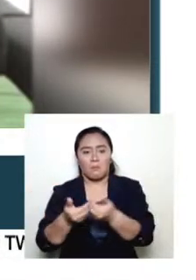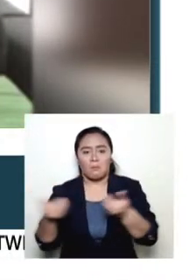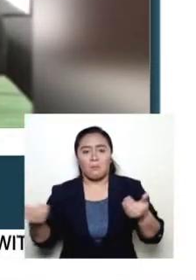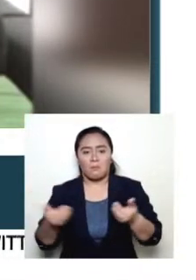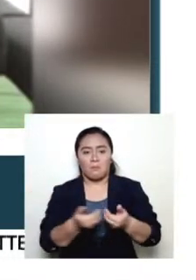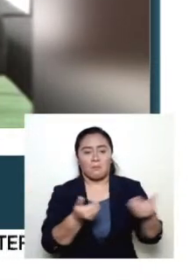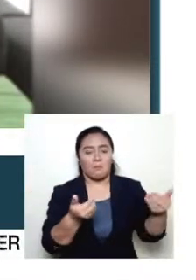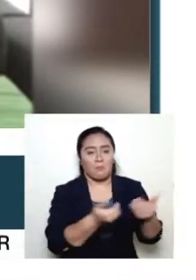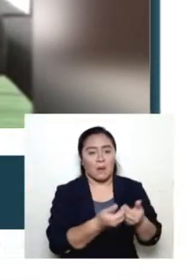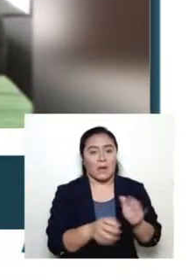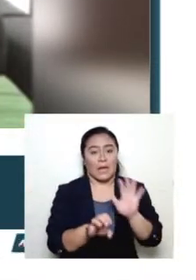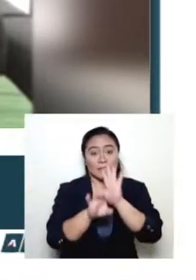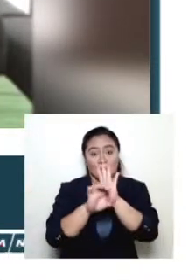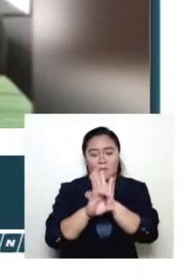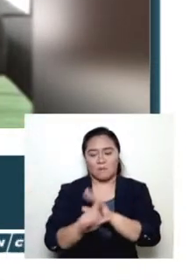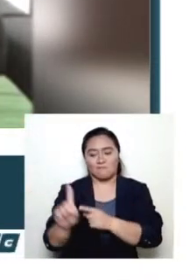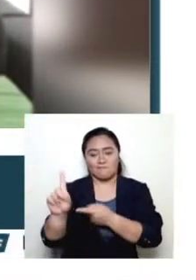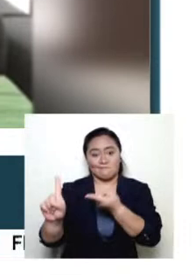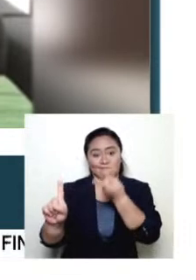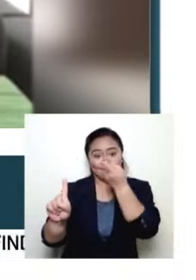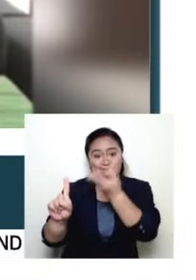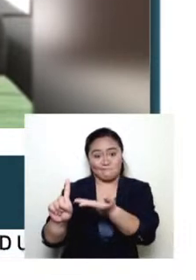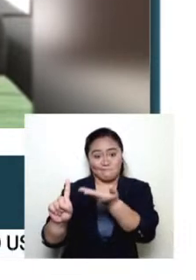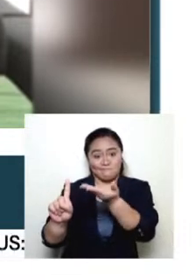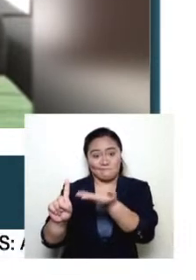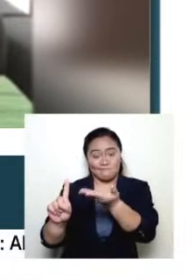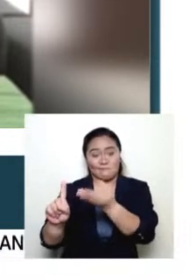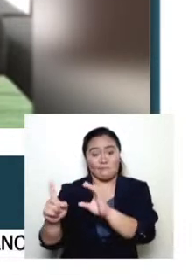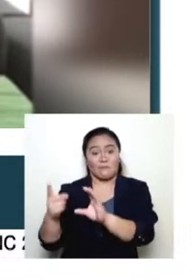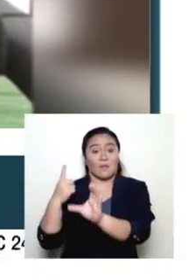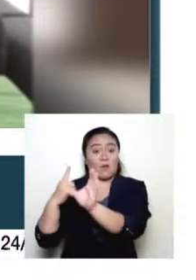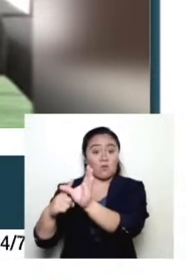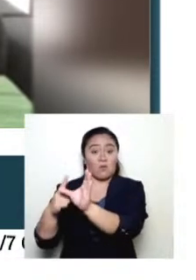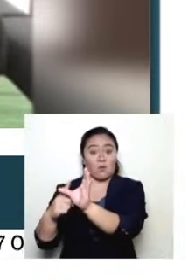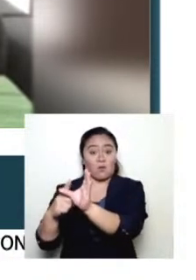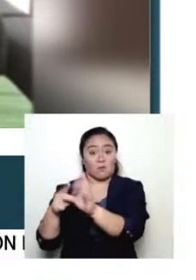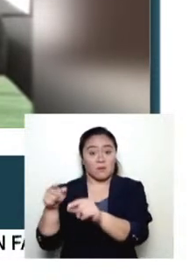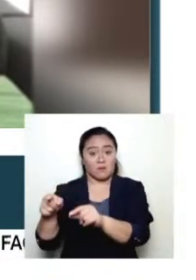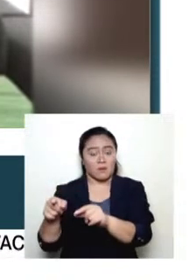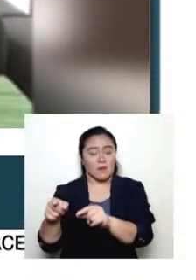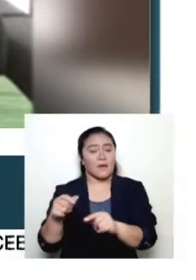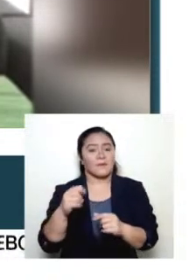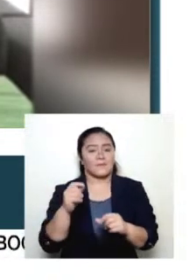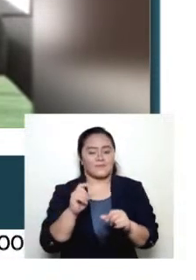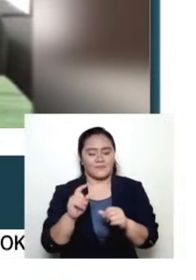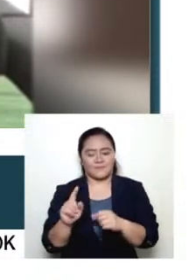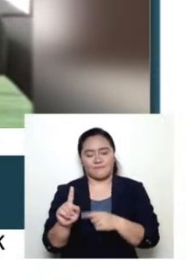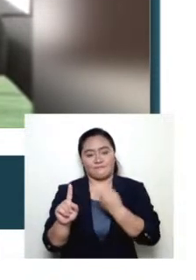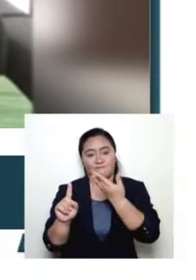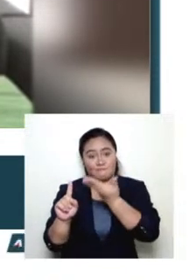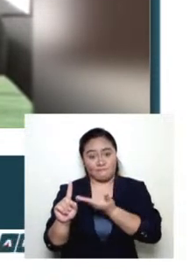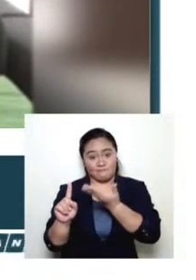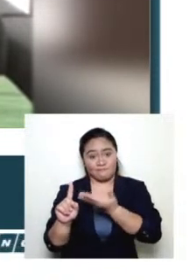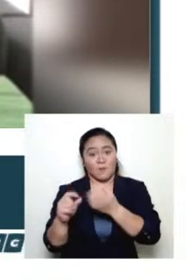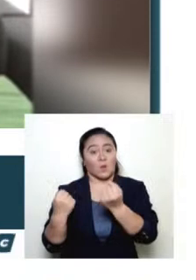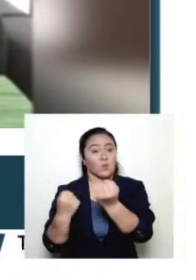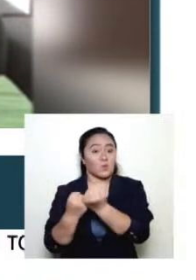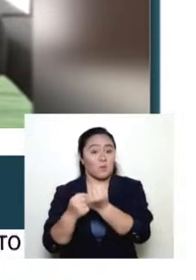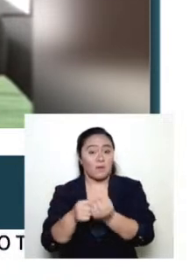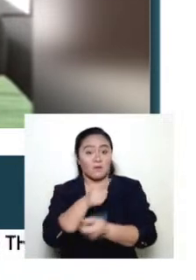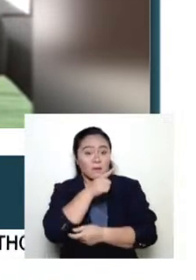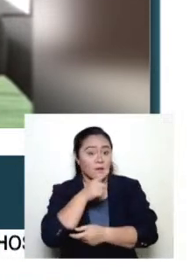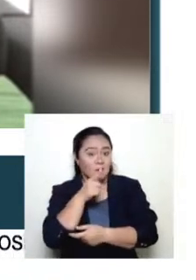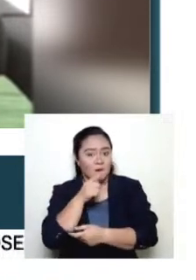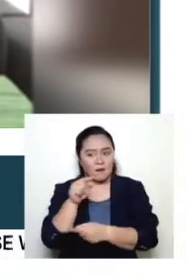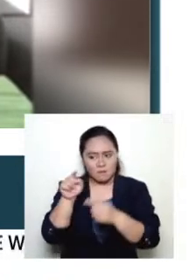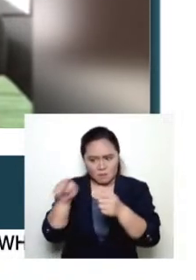isang kabataan, therefore CPP NPA. Porket sumusuporta sila kay VP Lenny Robredo, therefore CPP